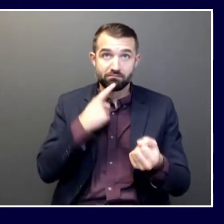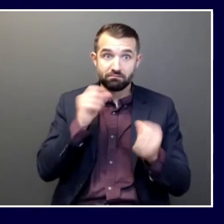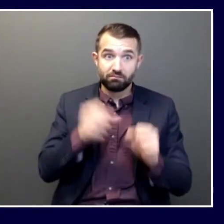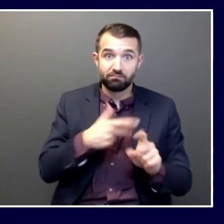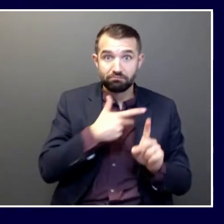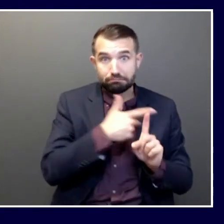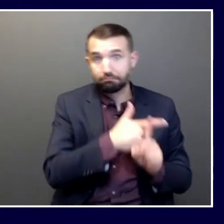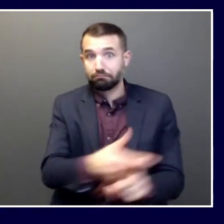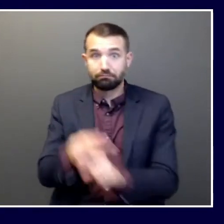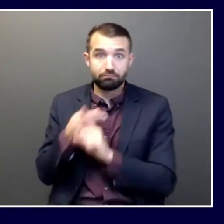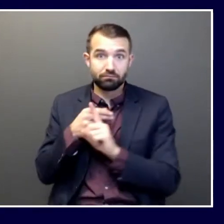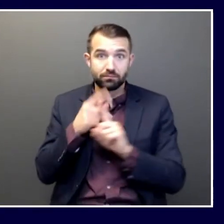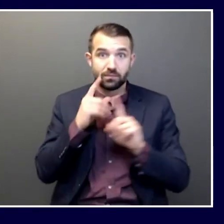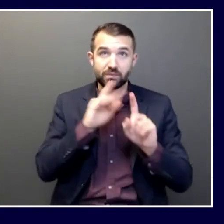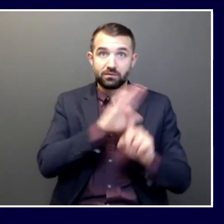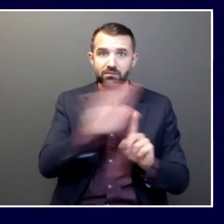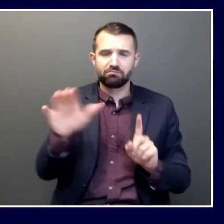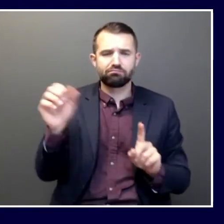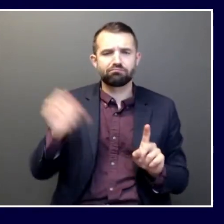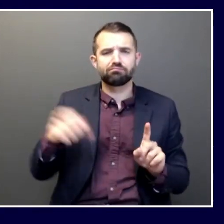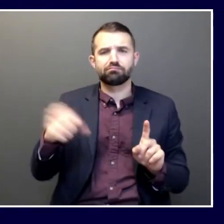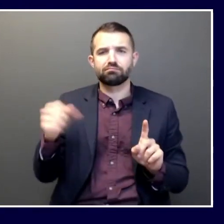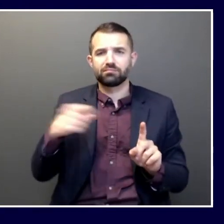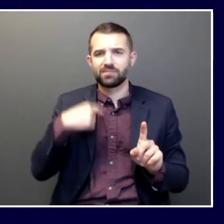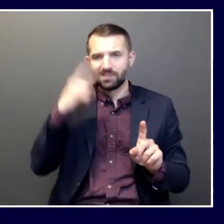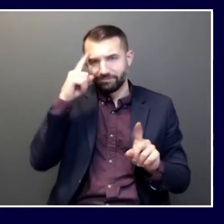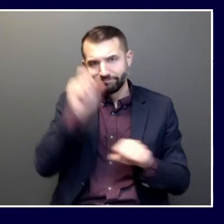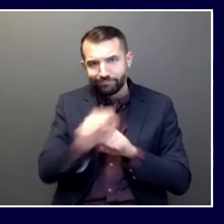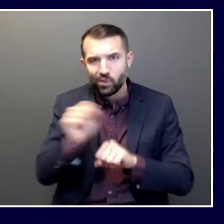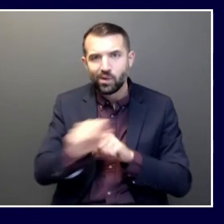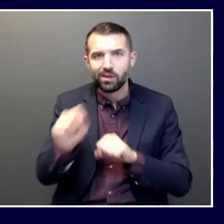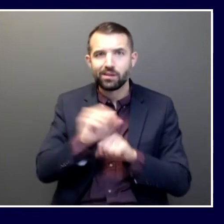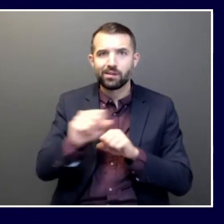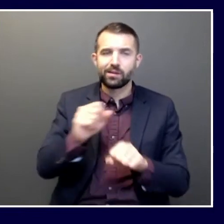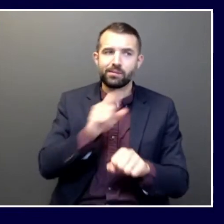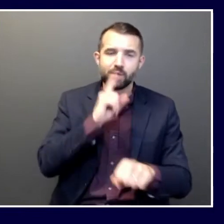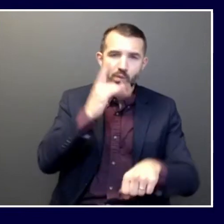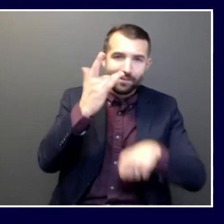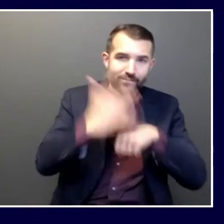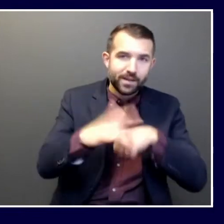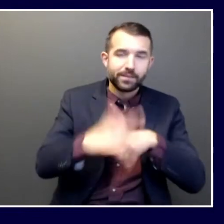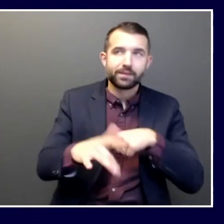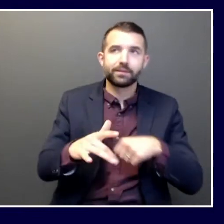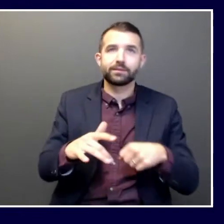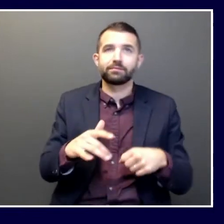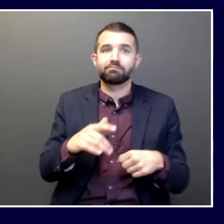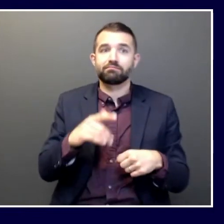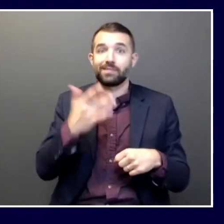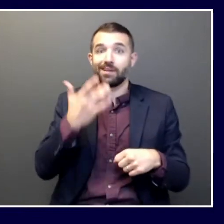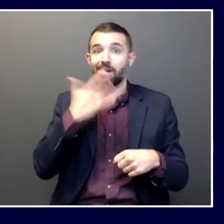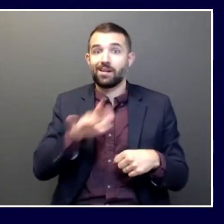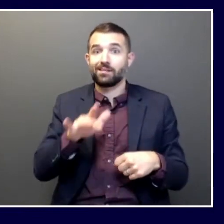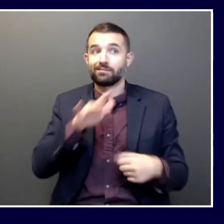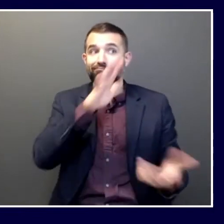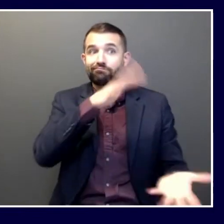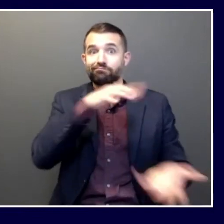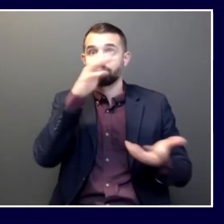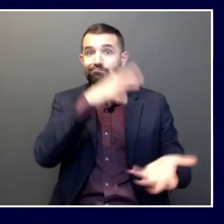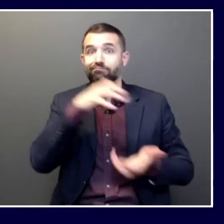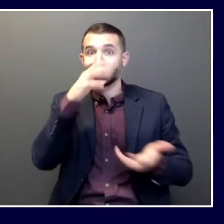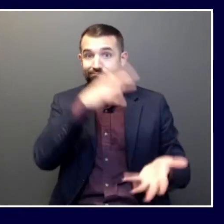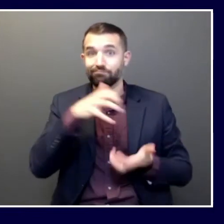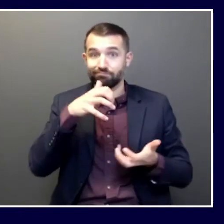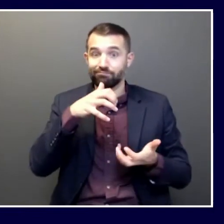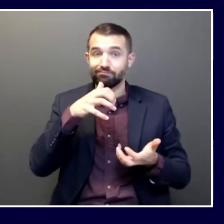we're working tirelessly to make vaccines available, thankfully, supply is not the constraint that it was, say, back